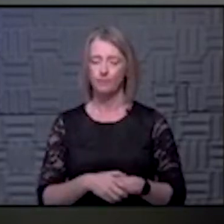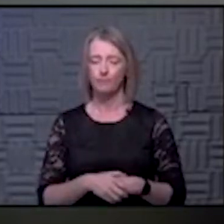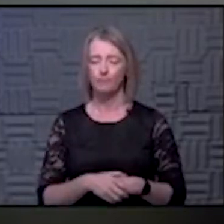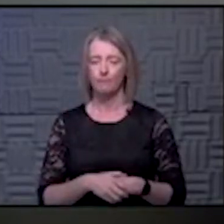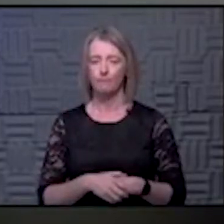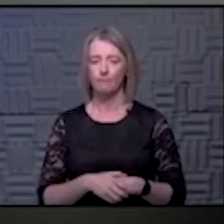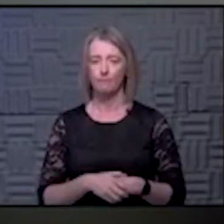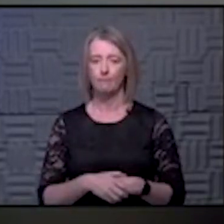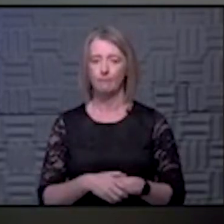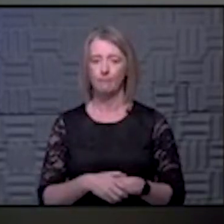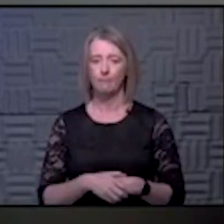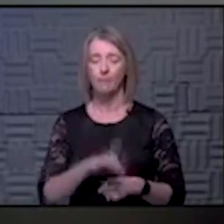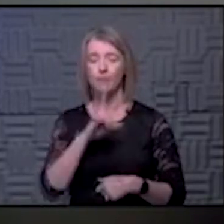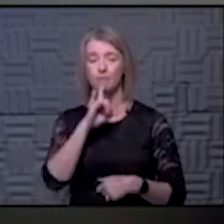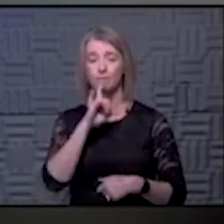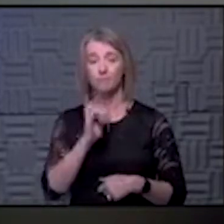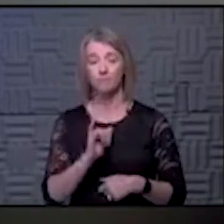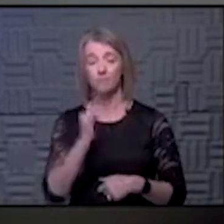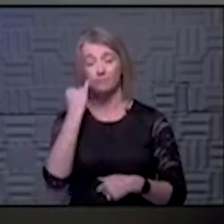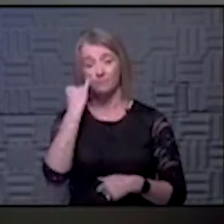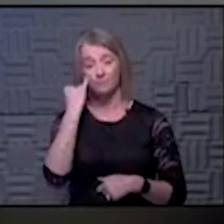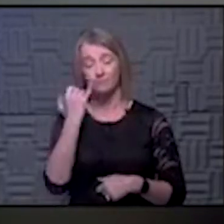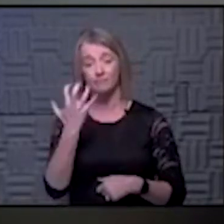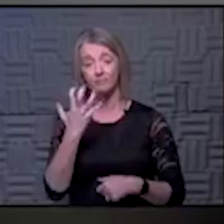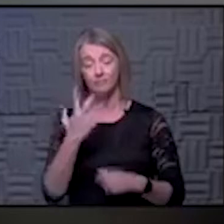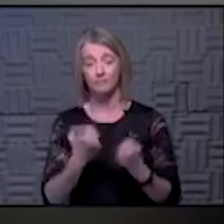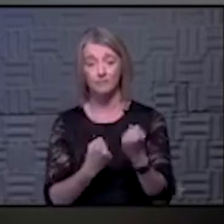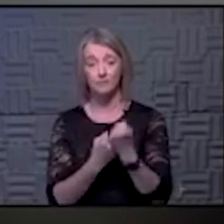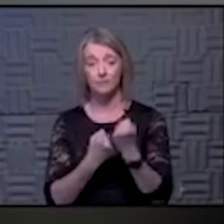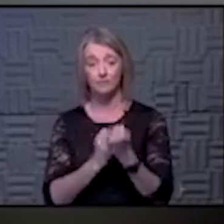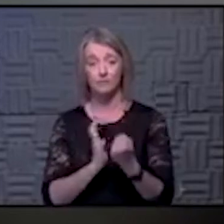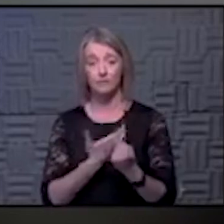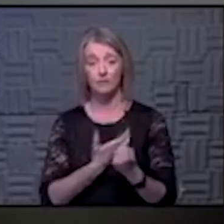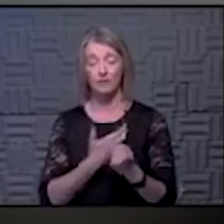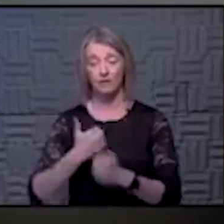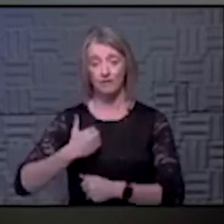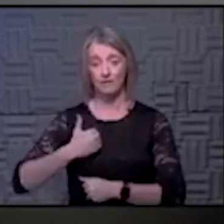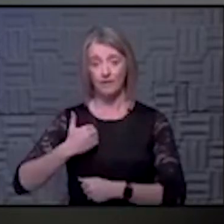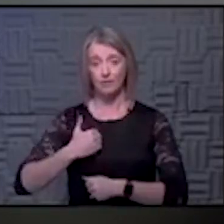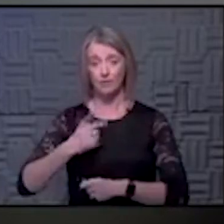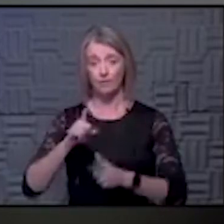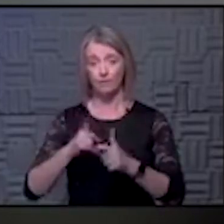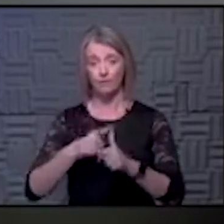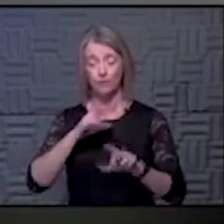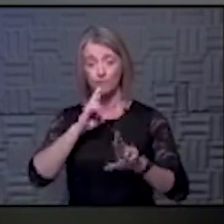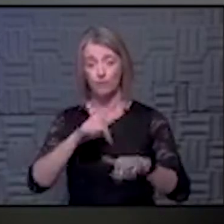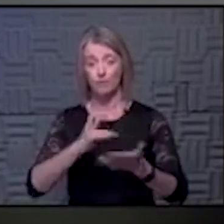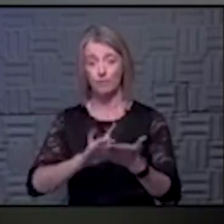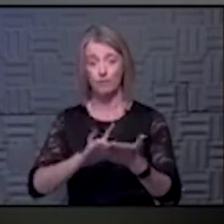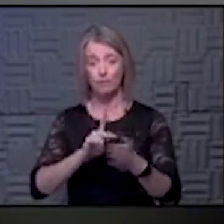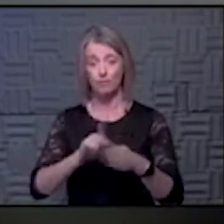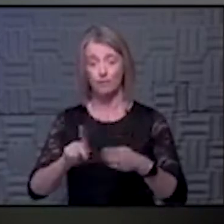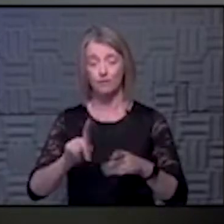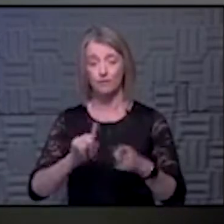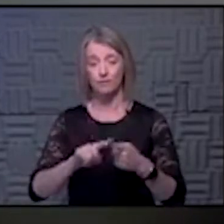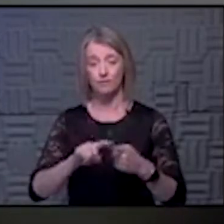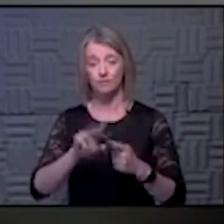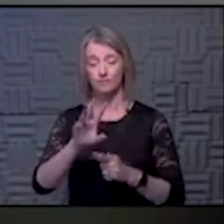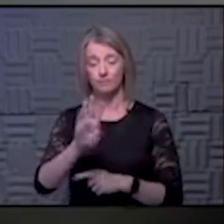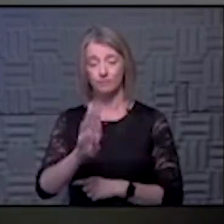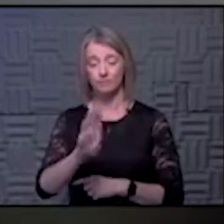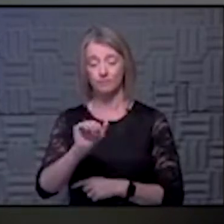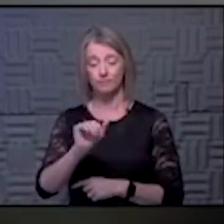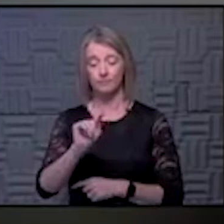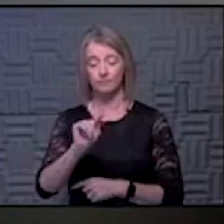so really, if you'd like to support our veterans and first responders and medical personnel, if you go to